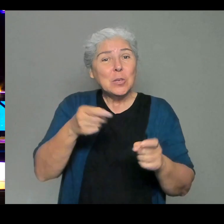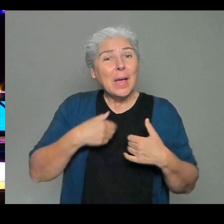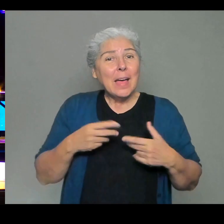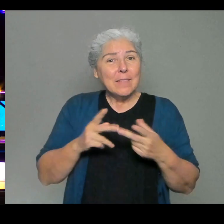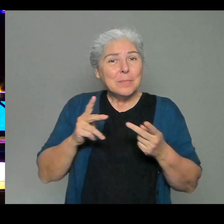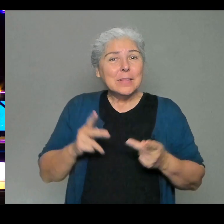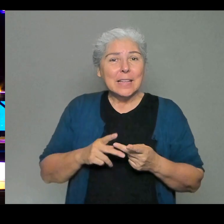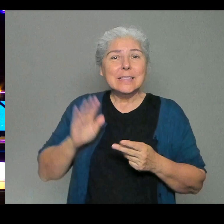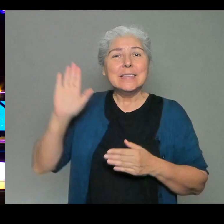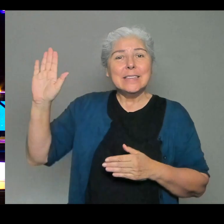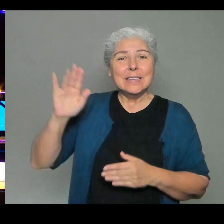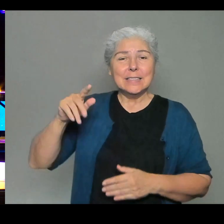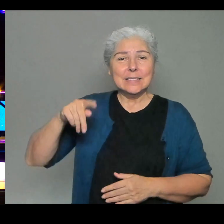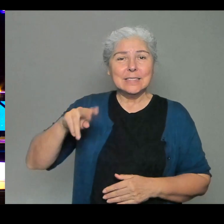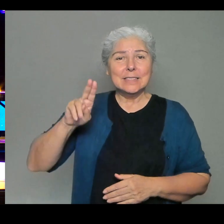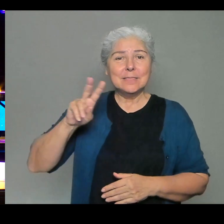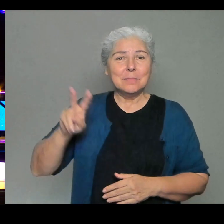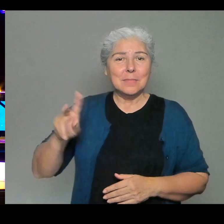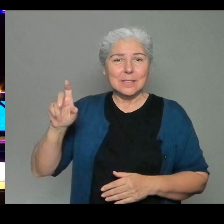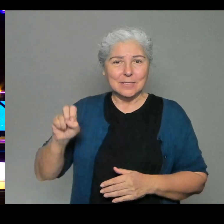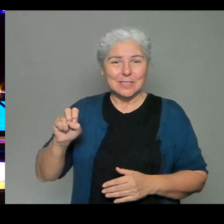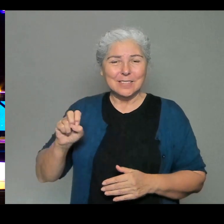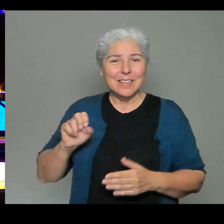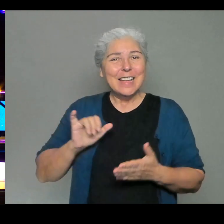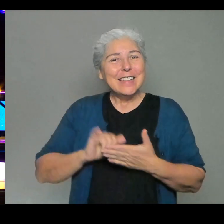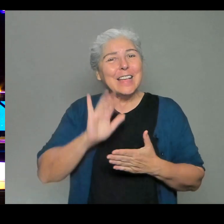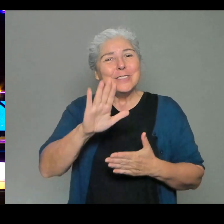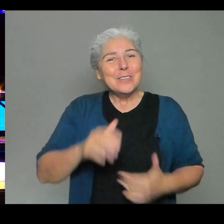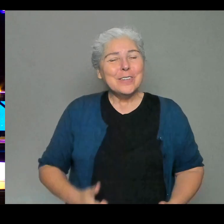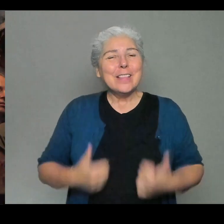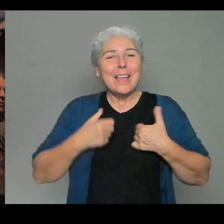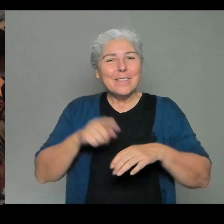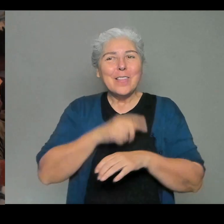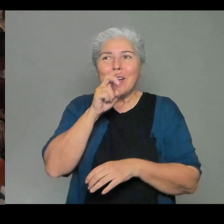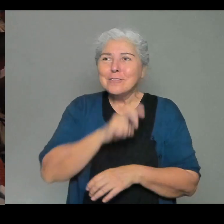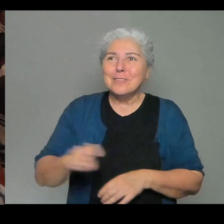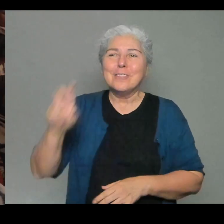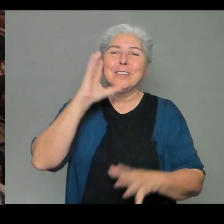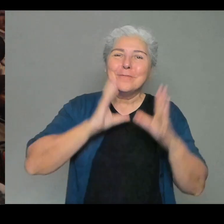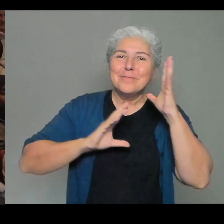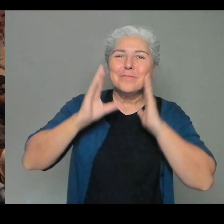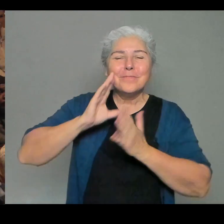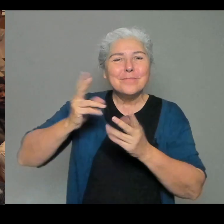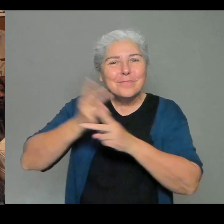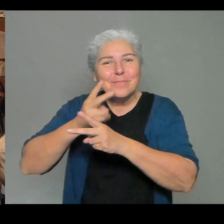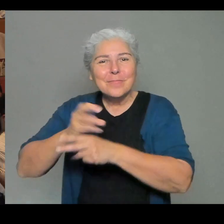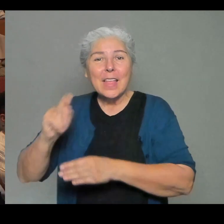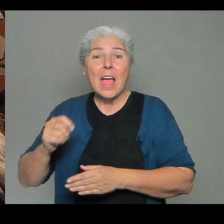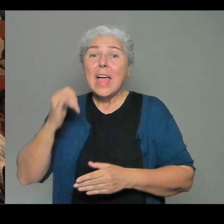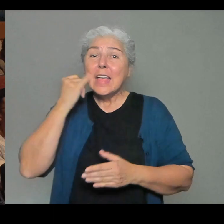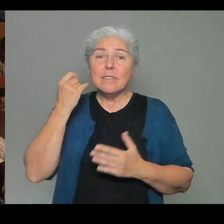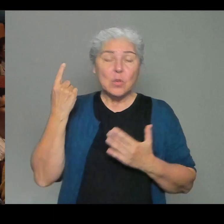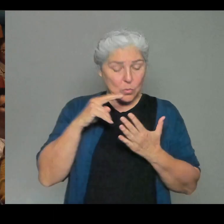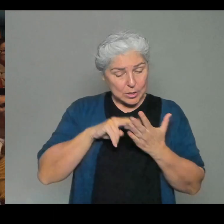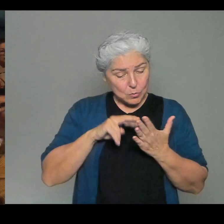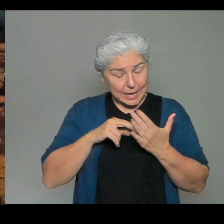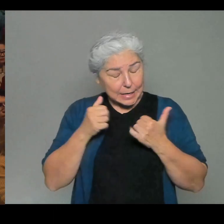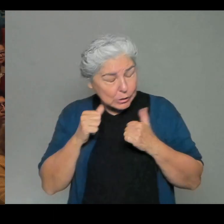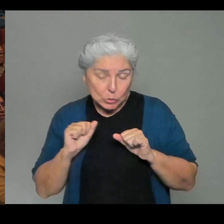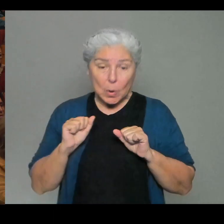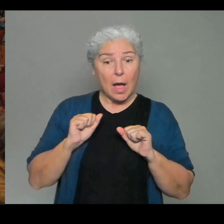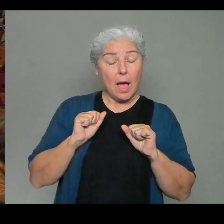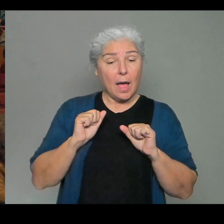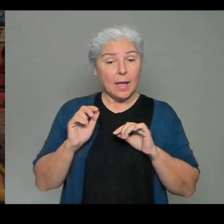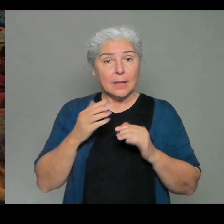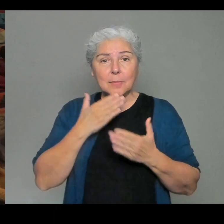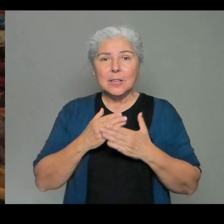puzzle. And that's your lifelong journey, is to discover that. Because if you're just walking around life doing your job, reading and trying to